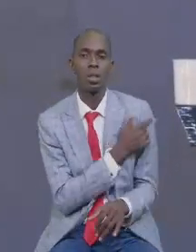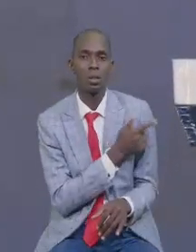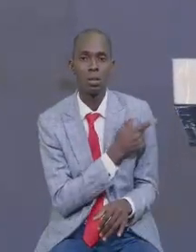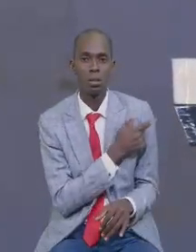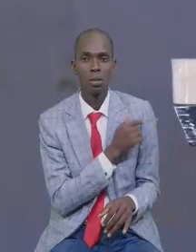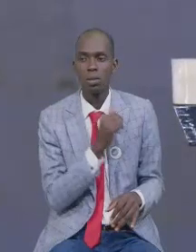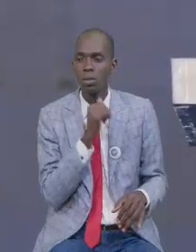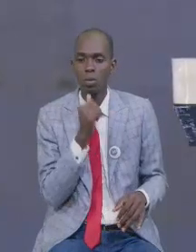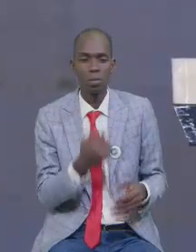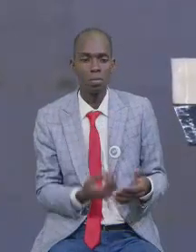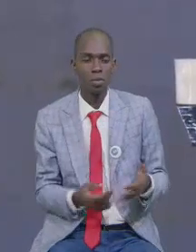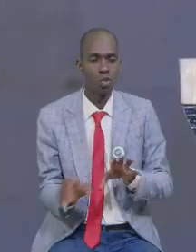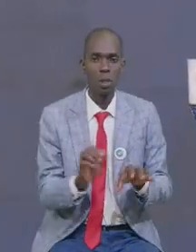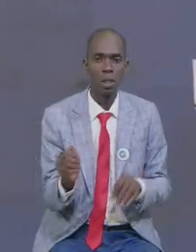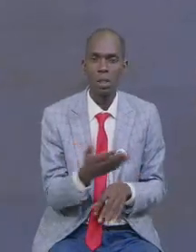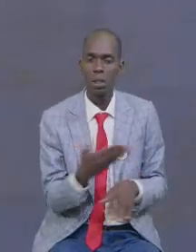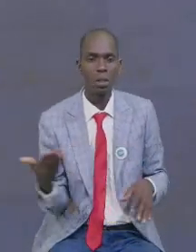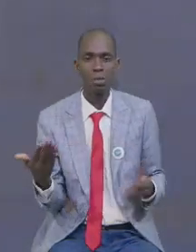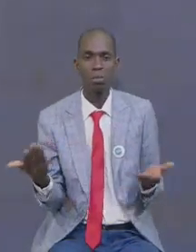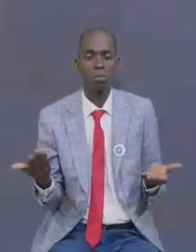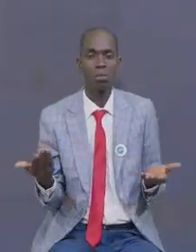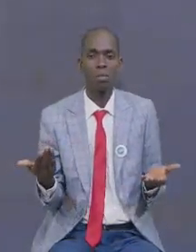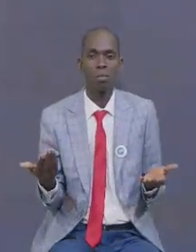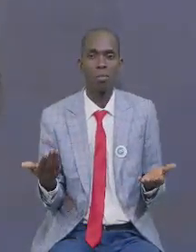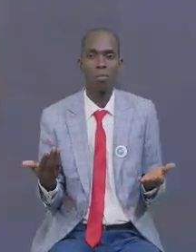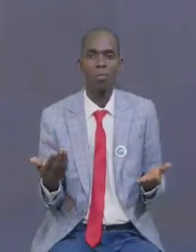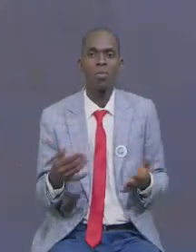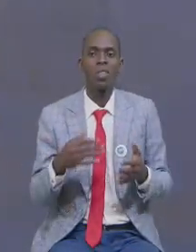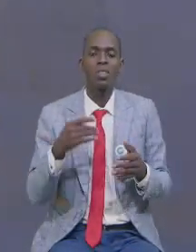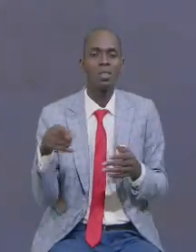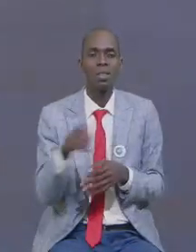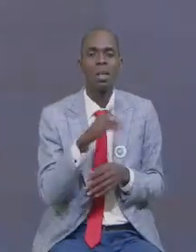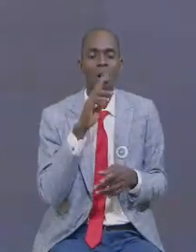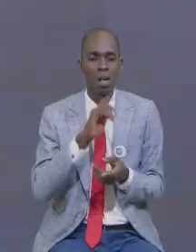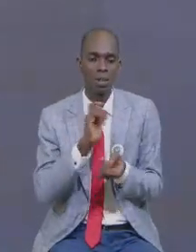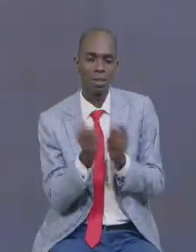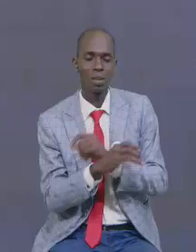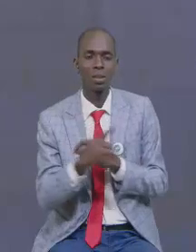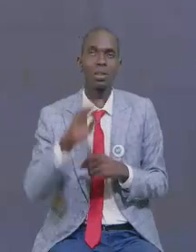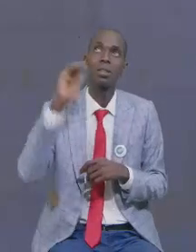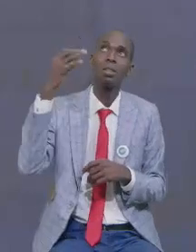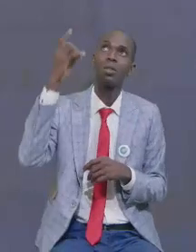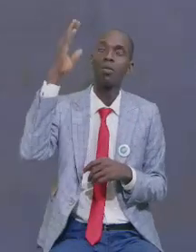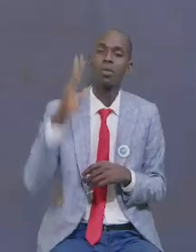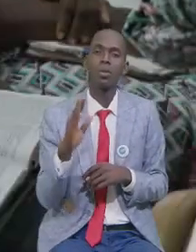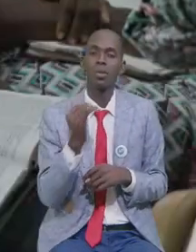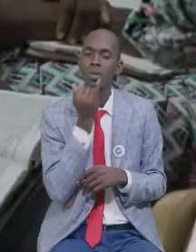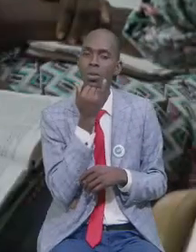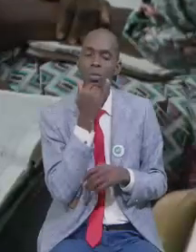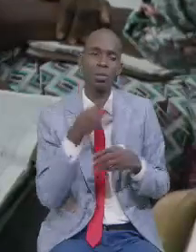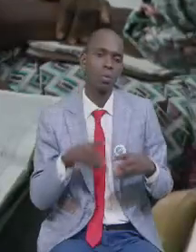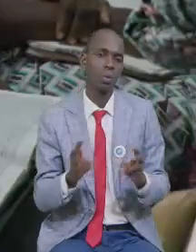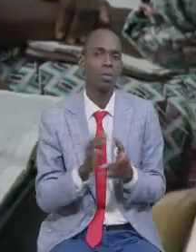up, not do anything. They're turning the grace of God upside down. When